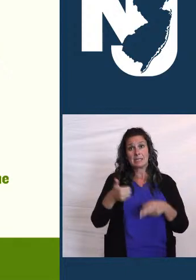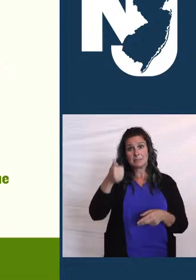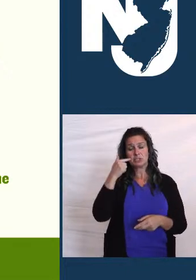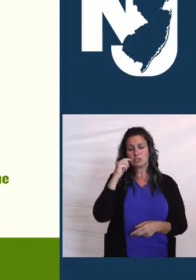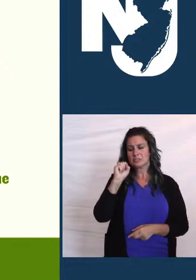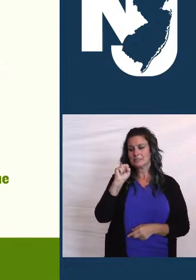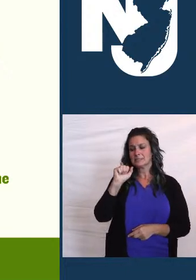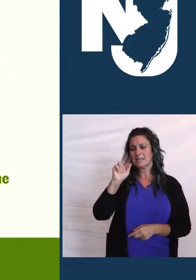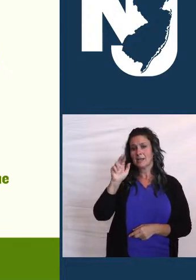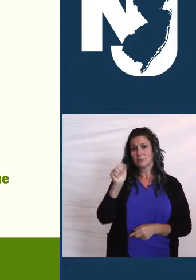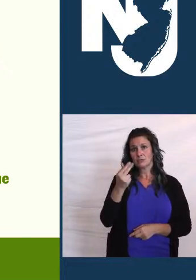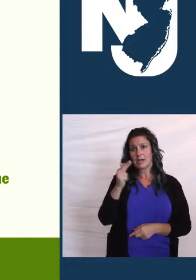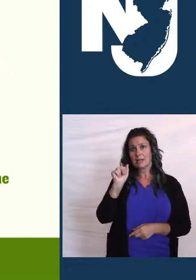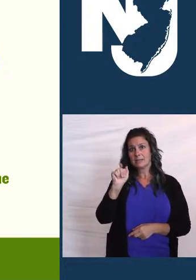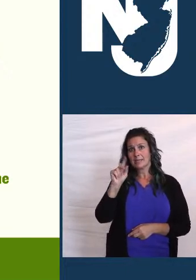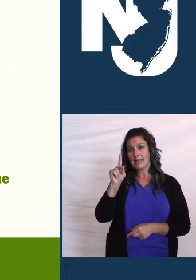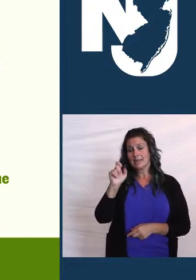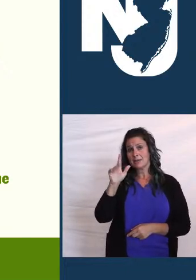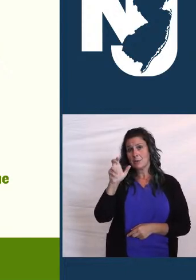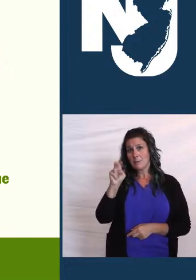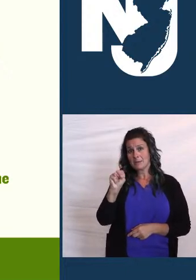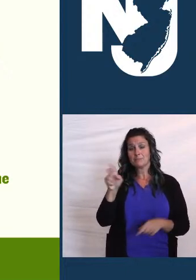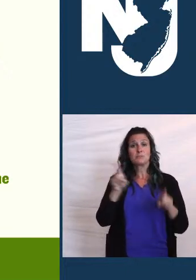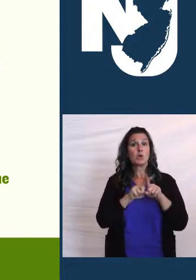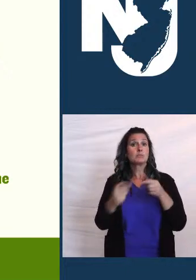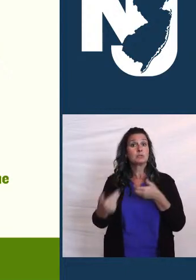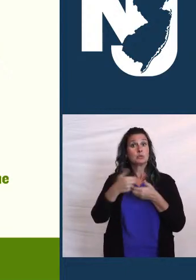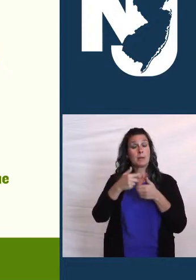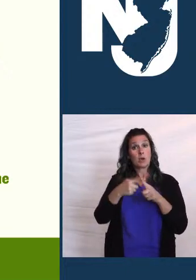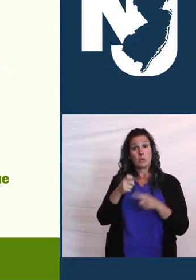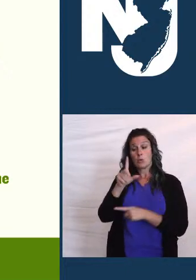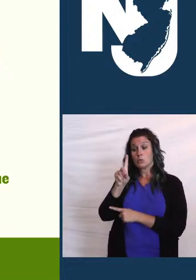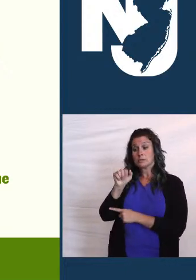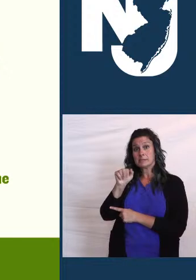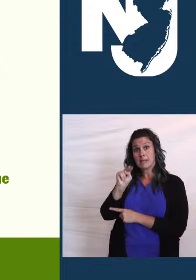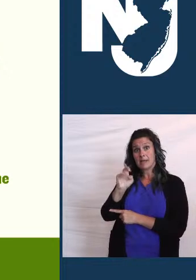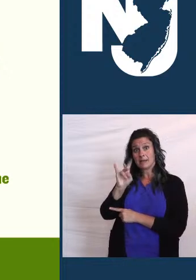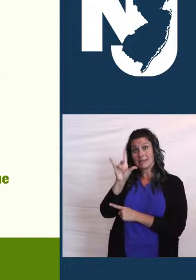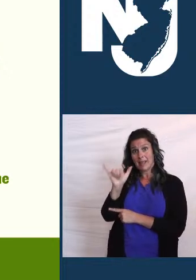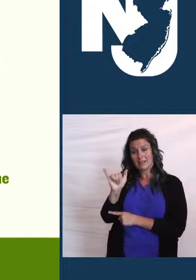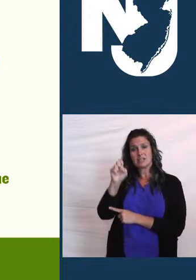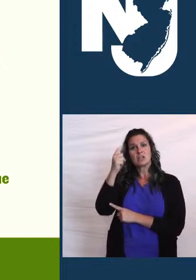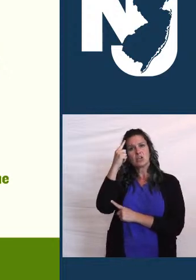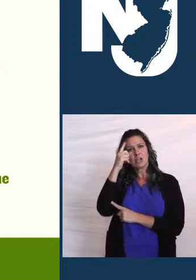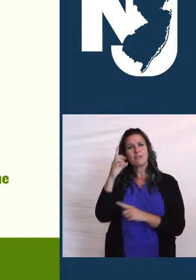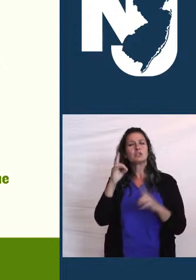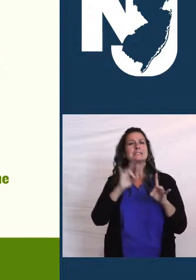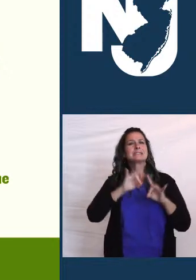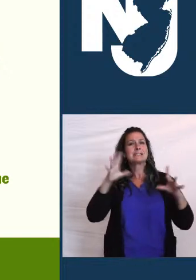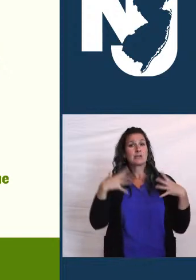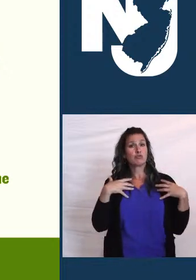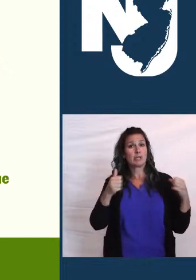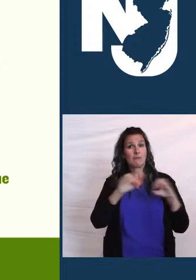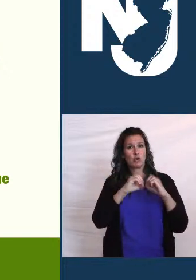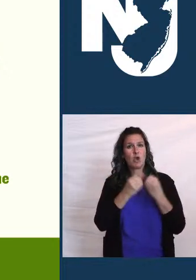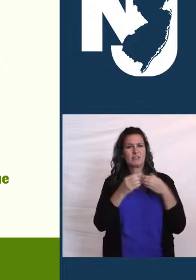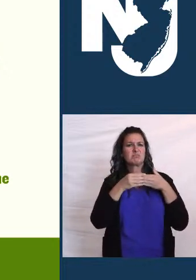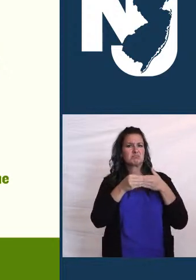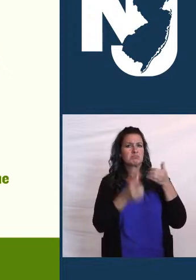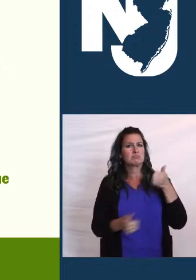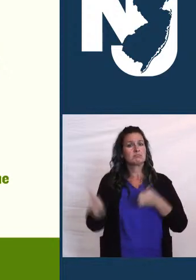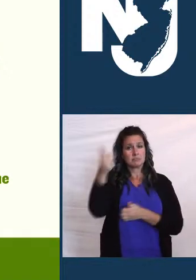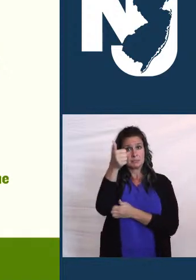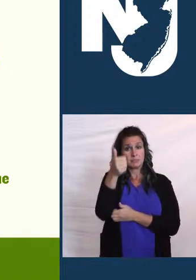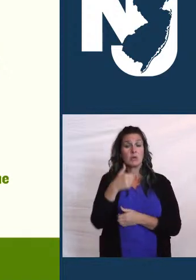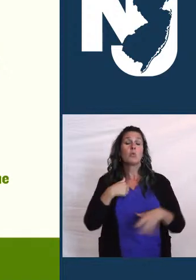Edelman. We'll also be joined by Dan Kelly, who heads the Governor's Disaster Recovery Office. We'll be taking